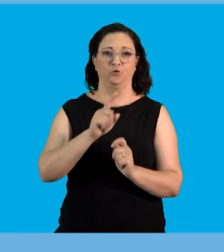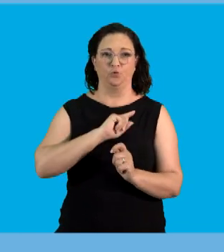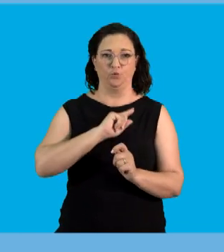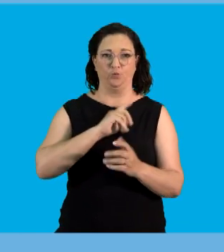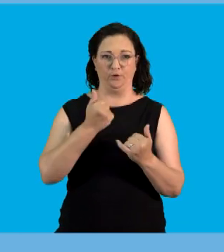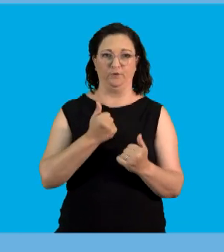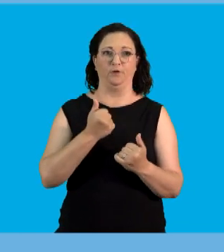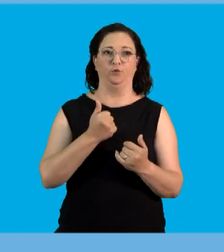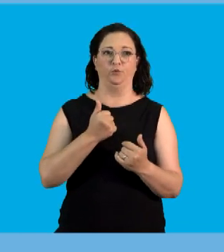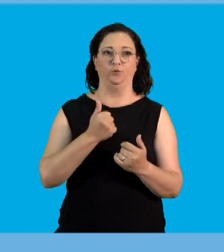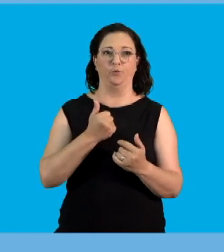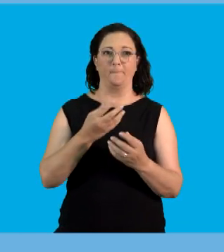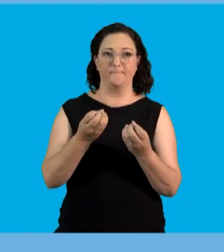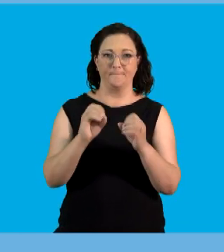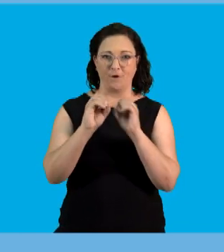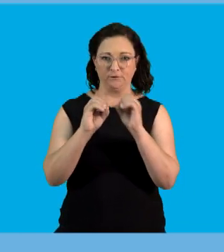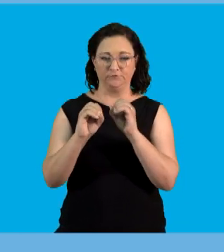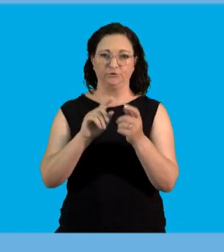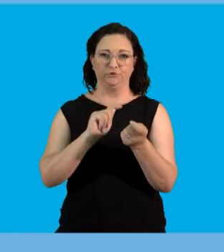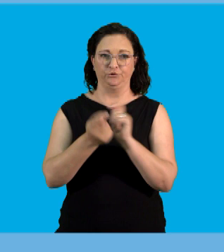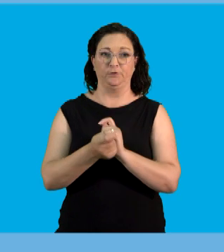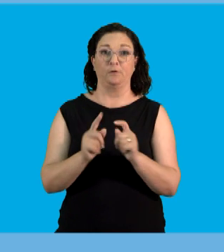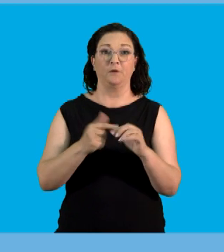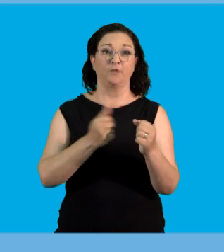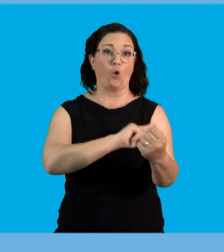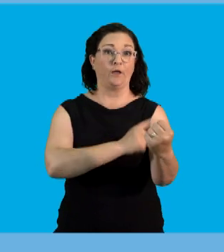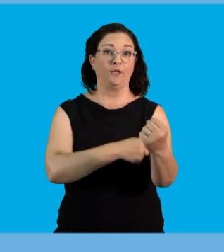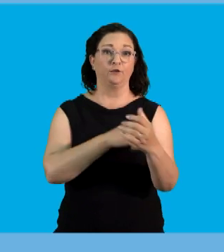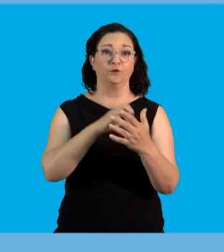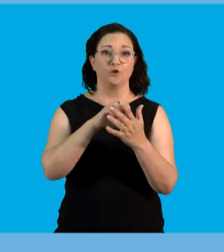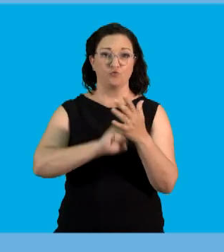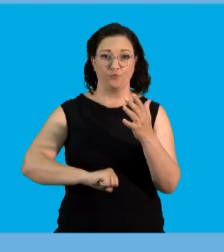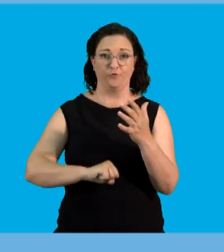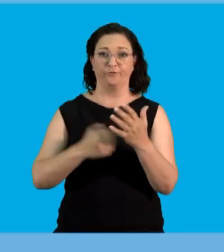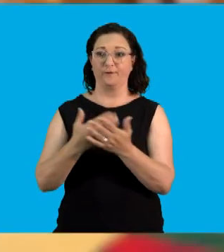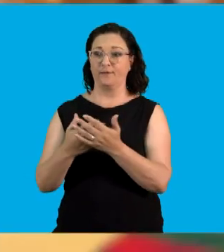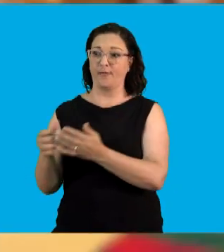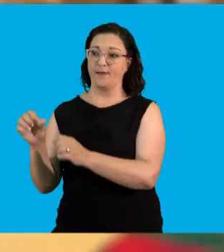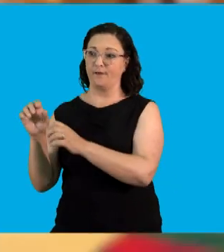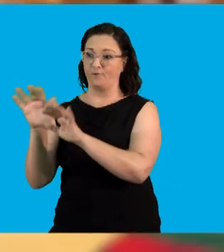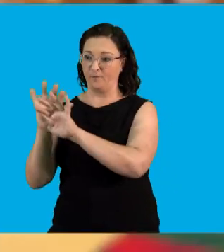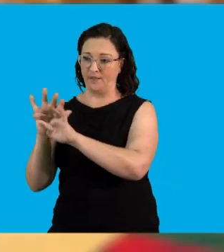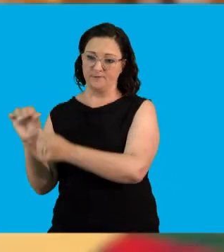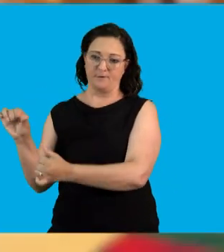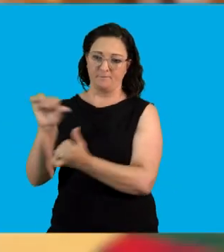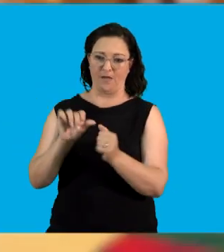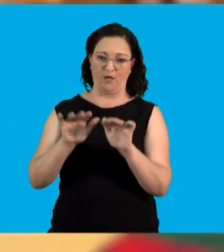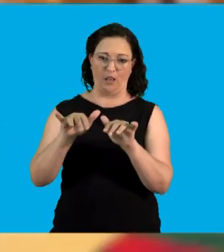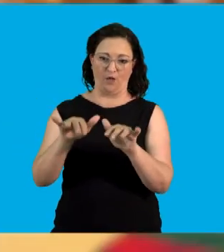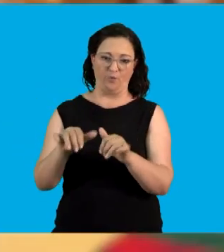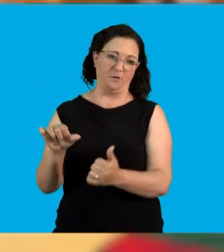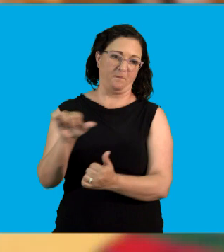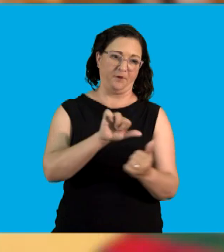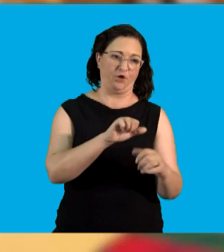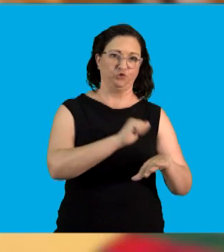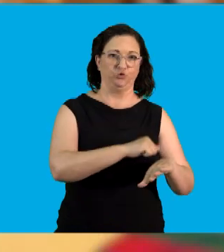And the converse is also true that when we are removing the energy, we can also go back from gas to liquid into a solid state